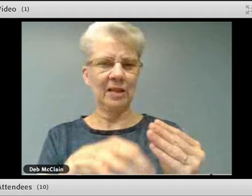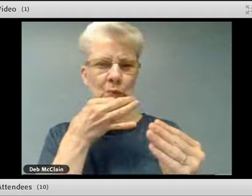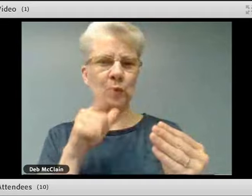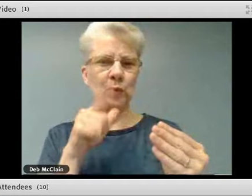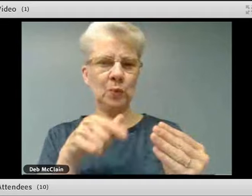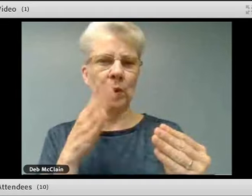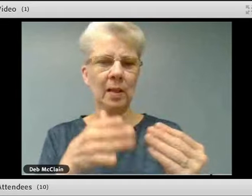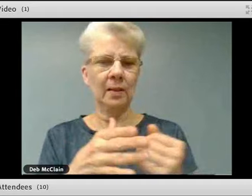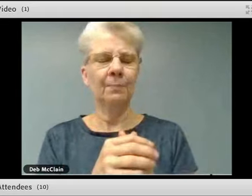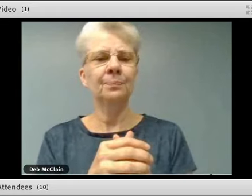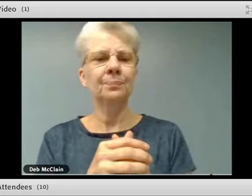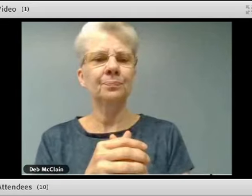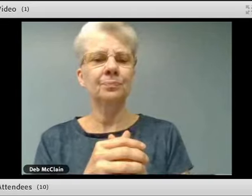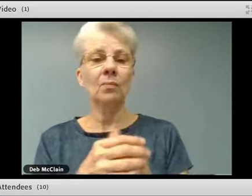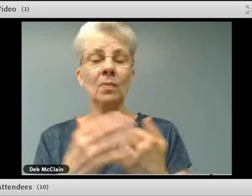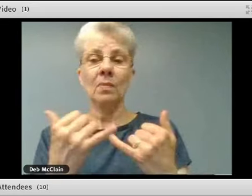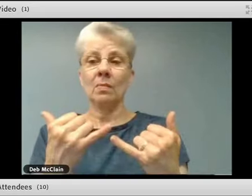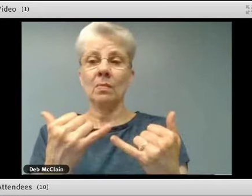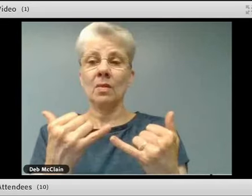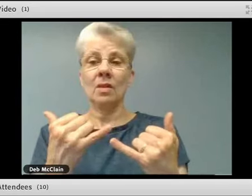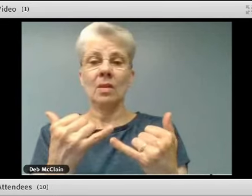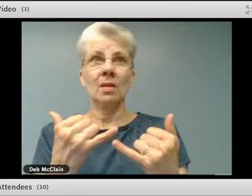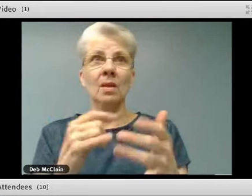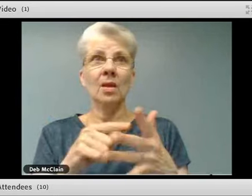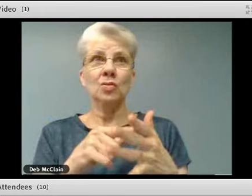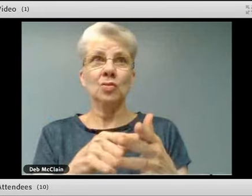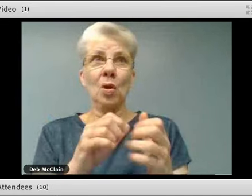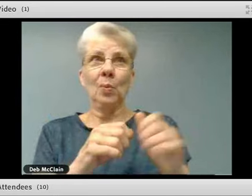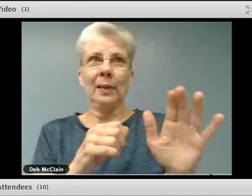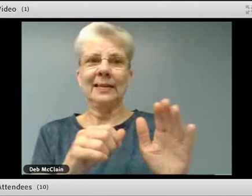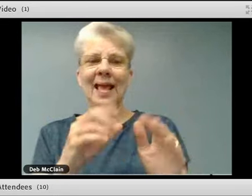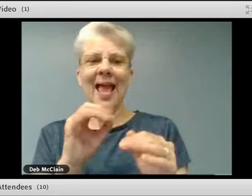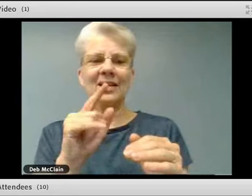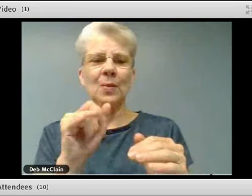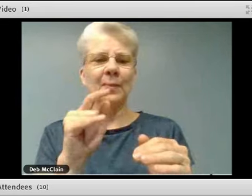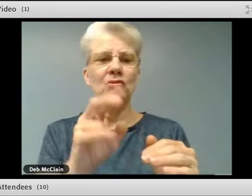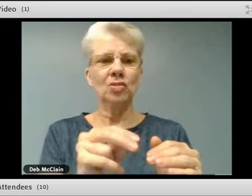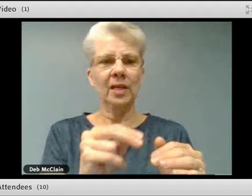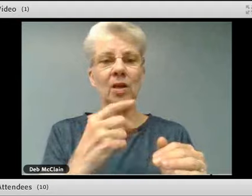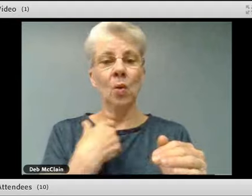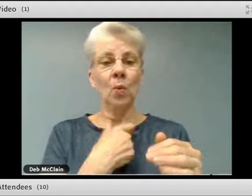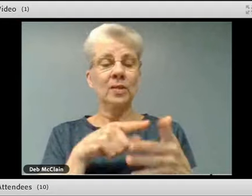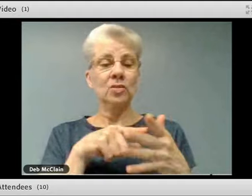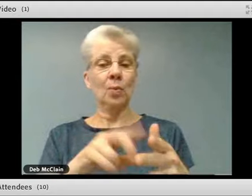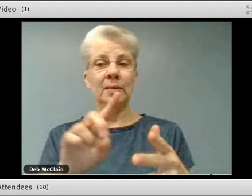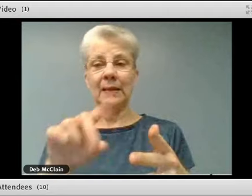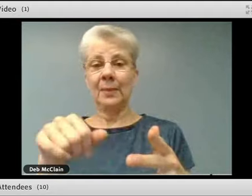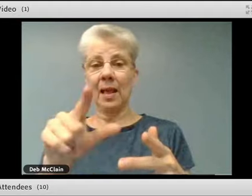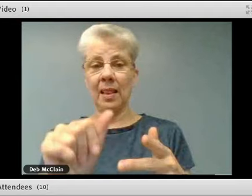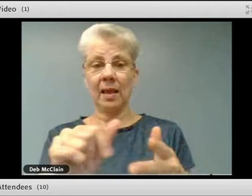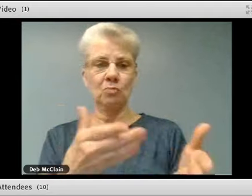So let's start with exhibitions. DPLA provides a set of